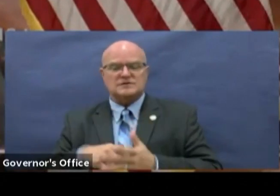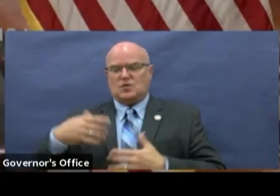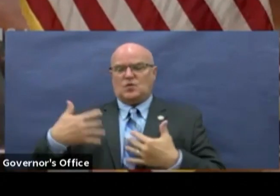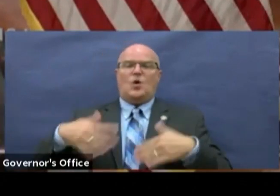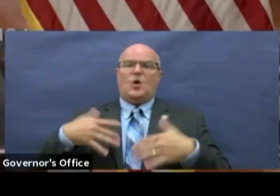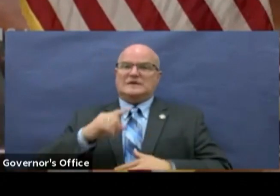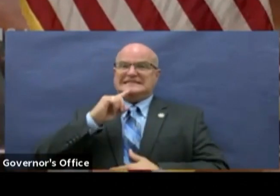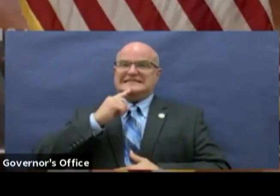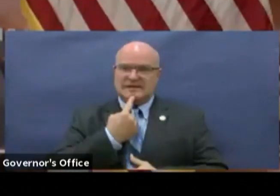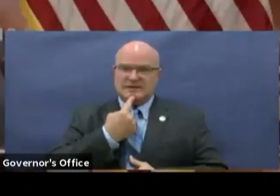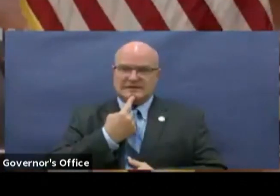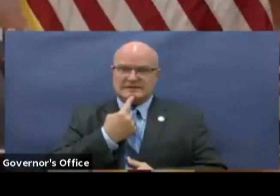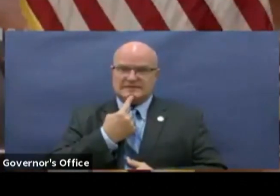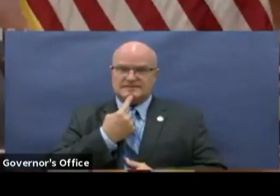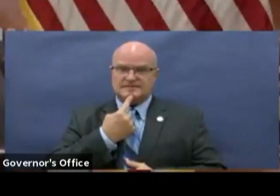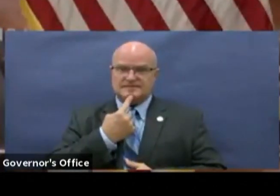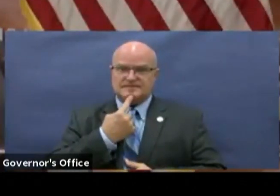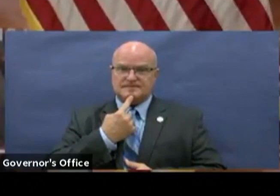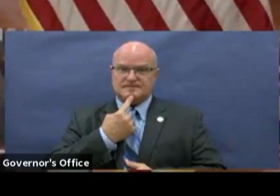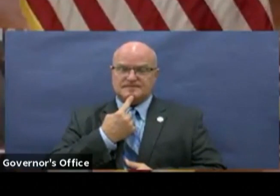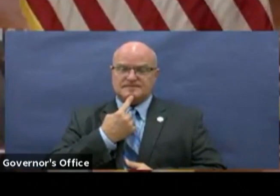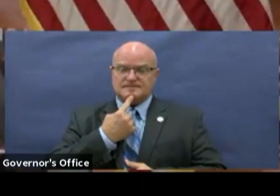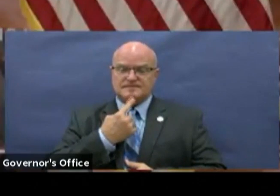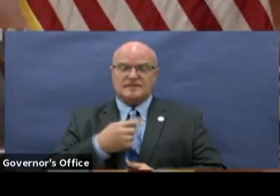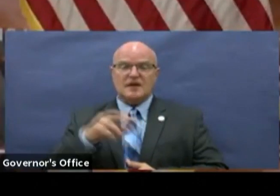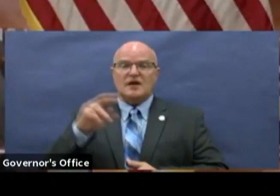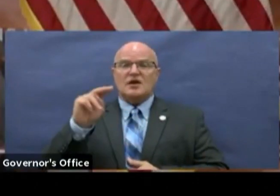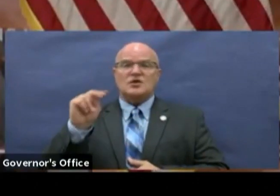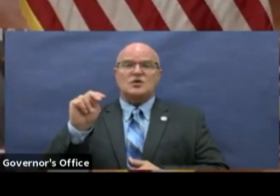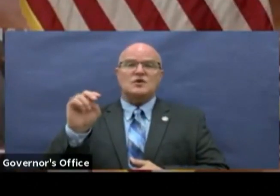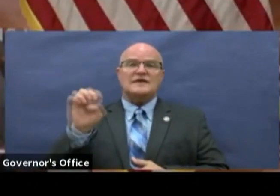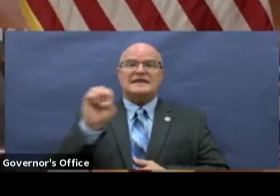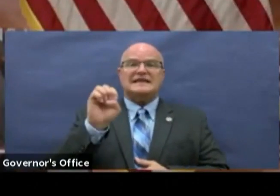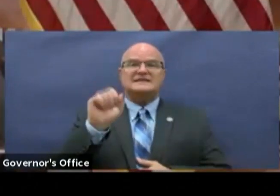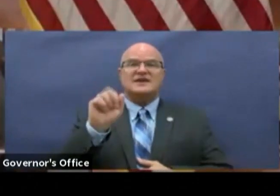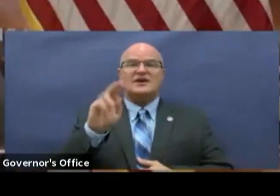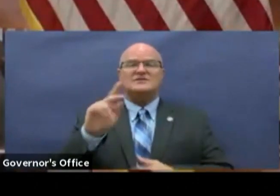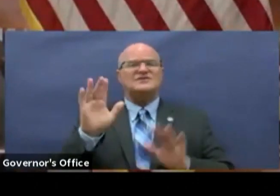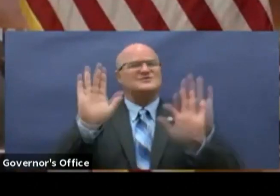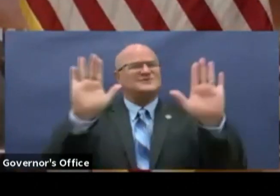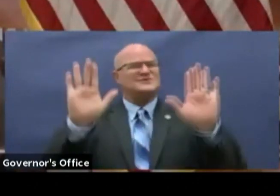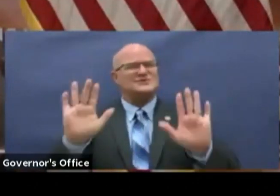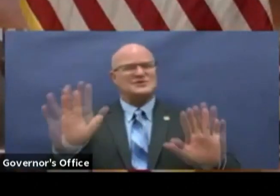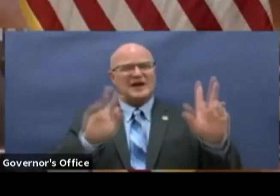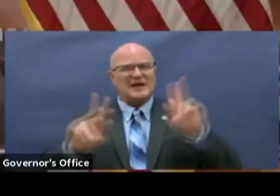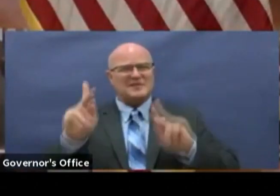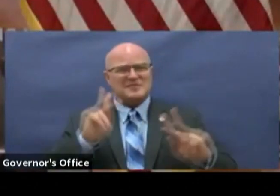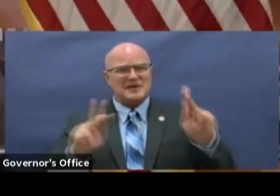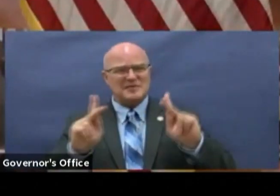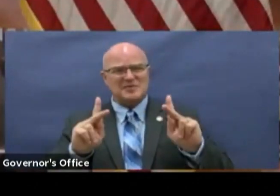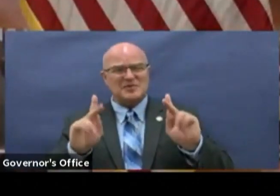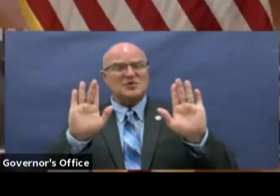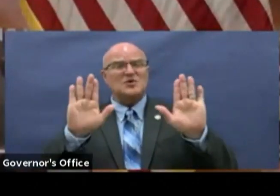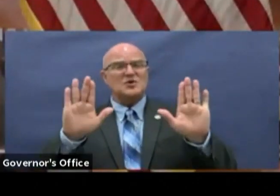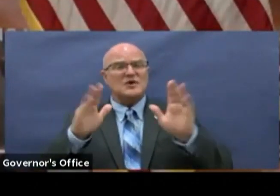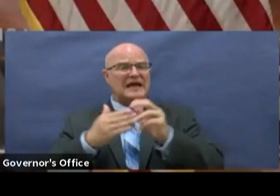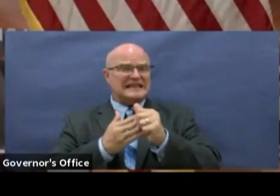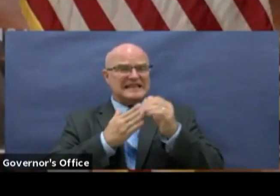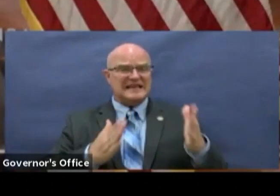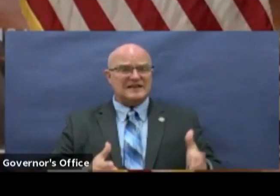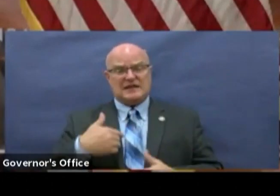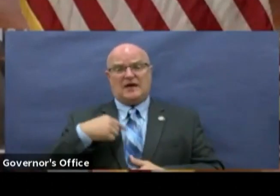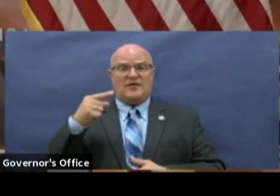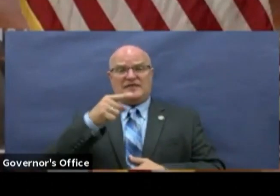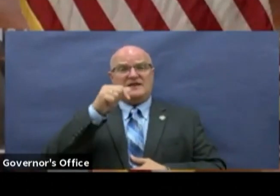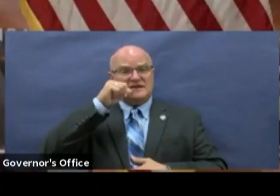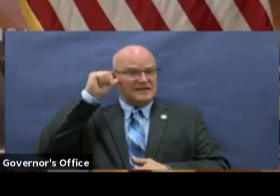is serious. And Northeast Arkansas is a great community. There's great community leaders. I was there